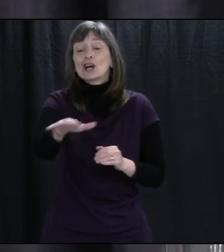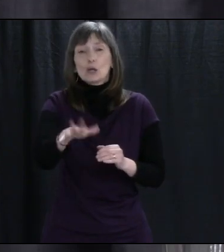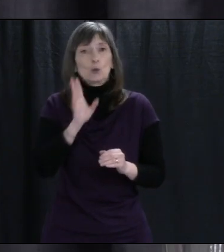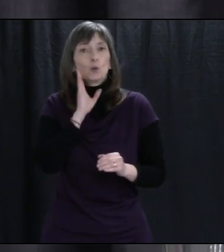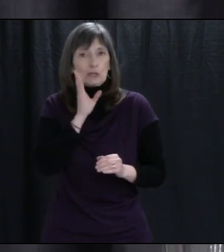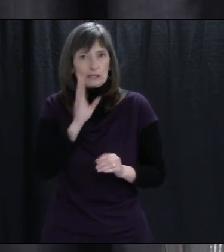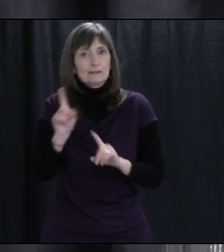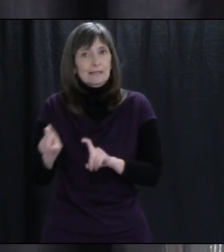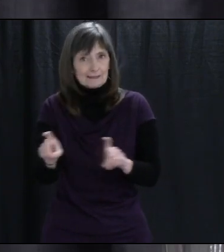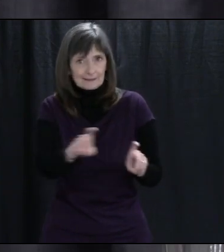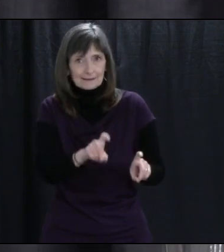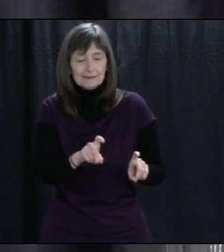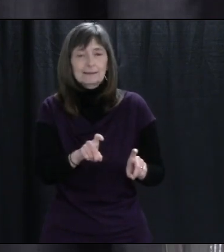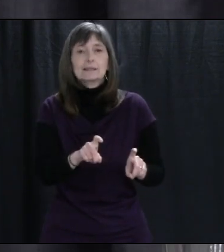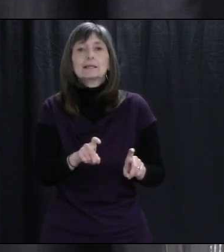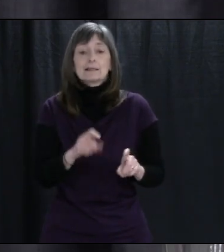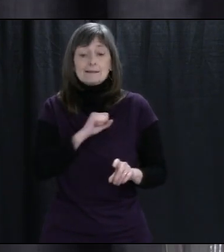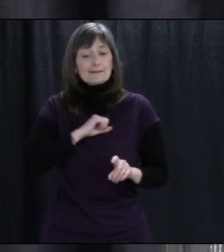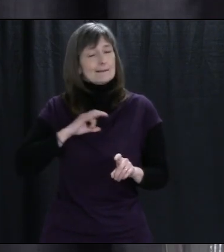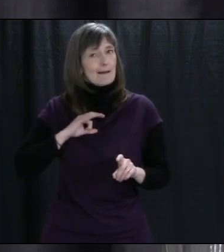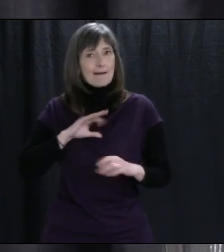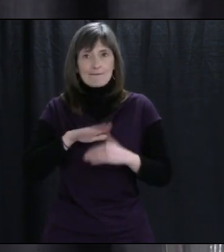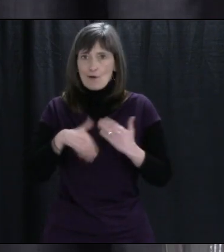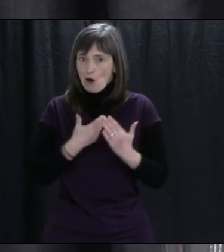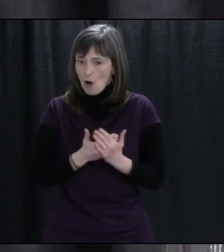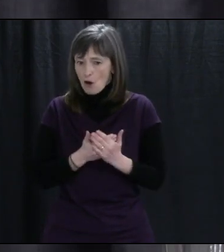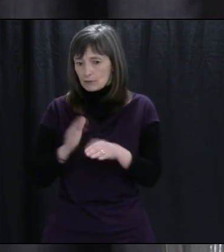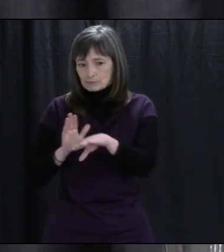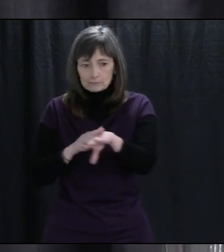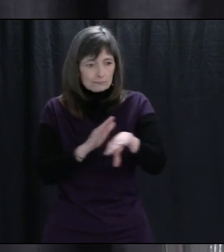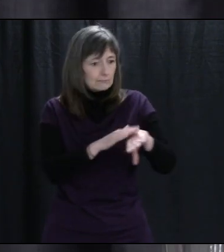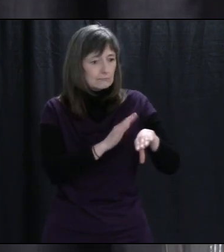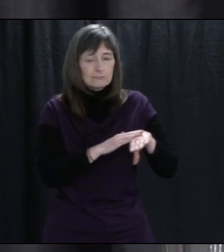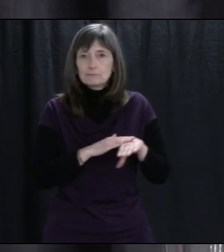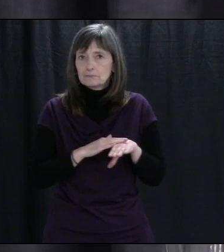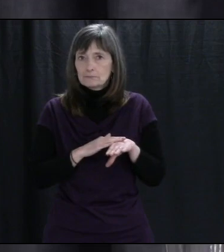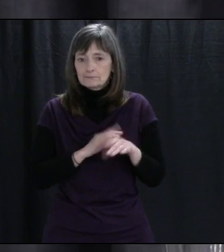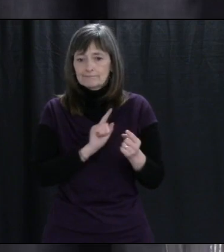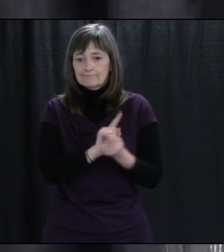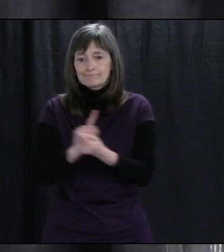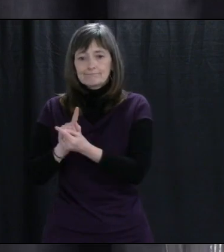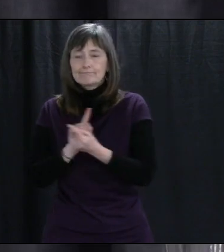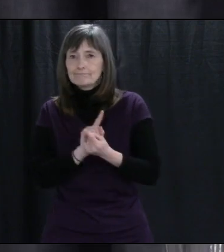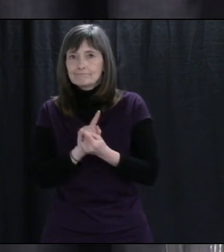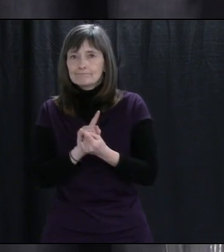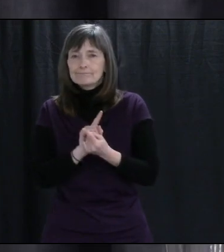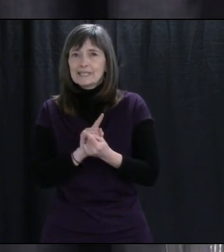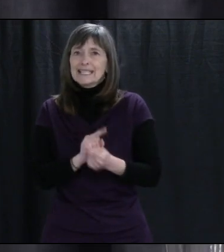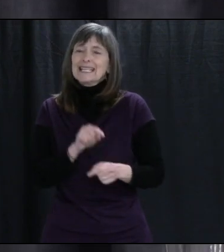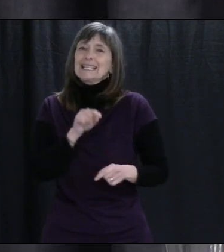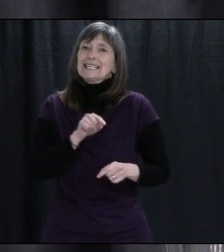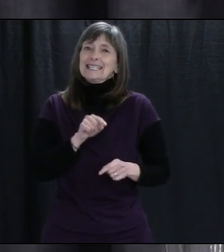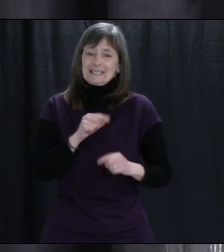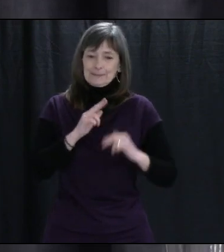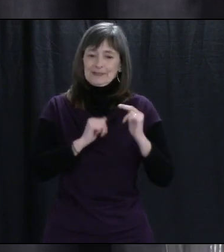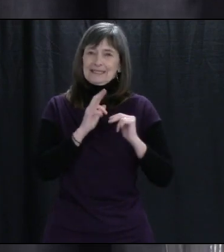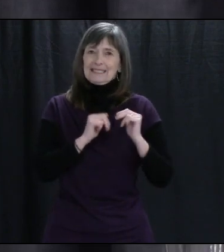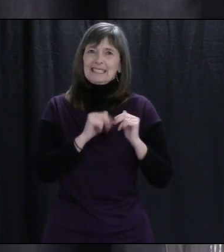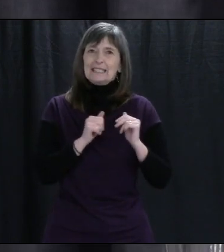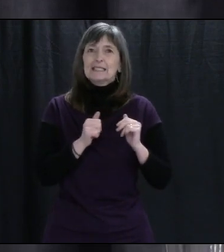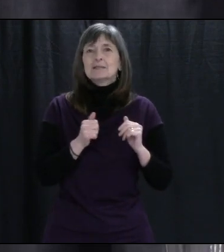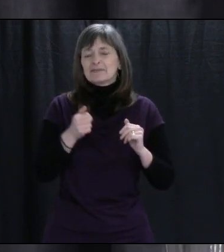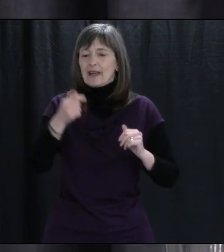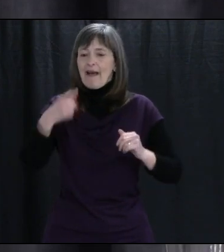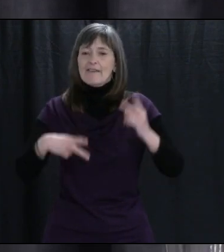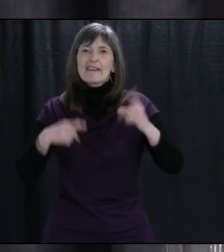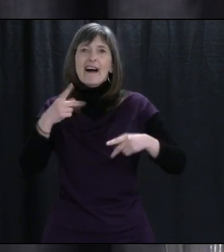all been approached by public health and given appropriate advice. It is a hybrid institution in the sense that it also